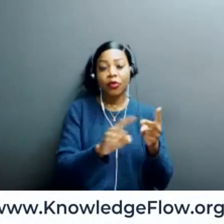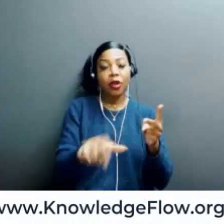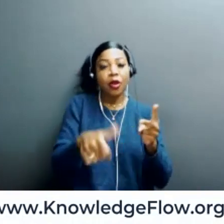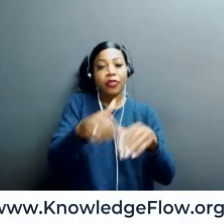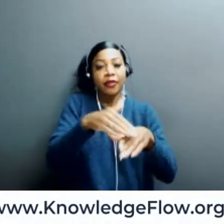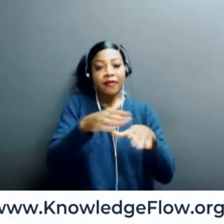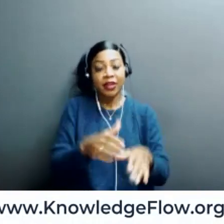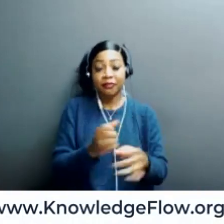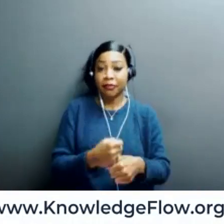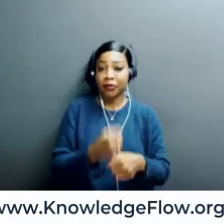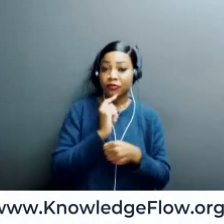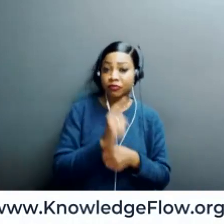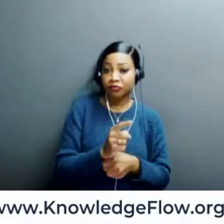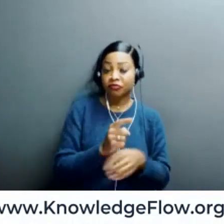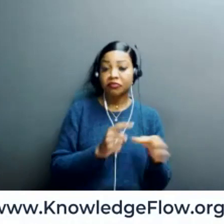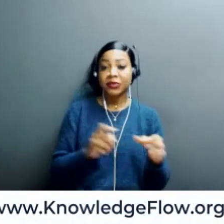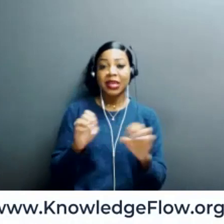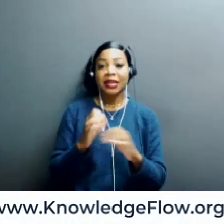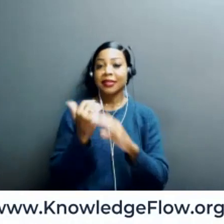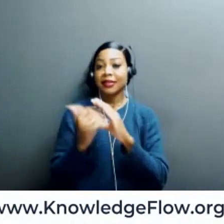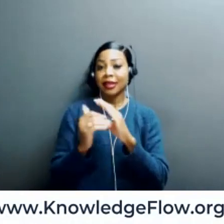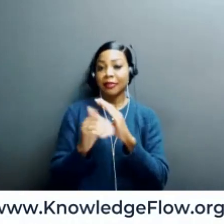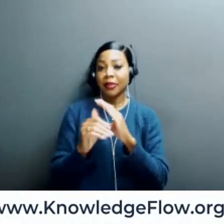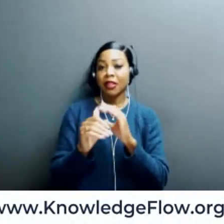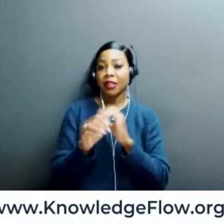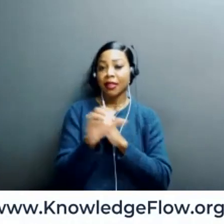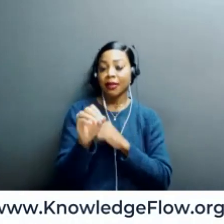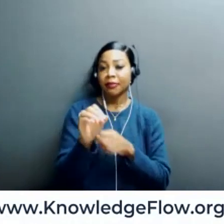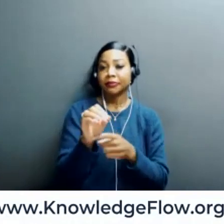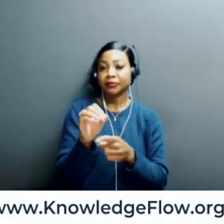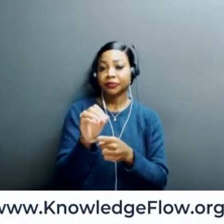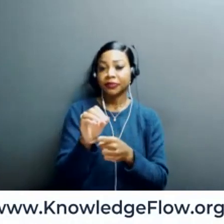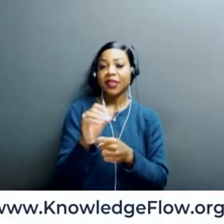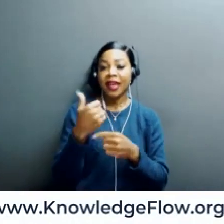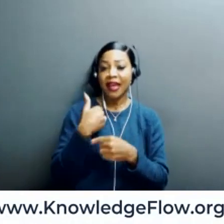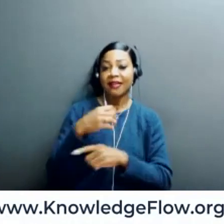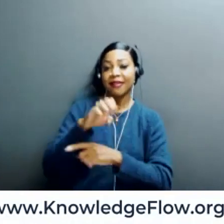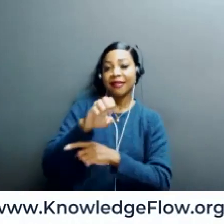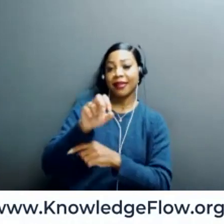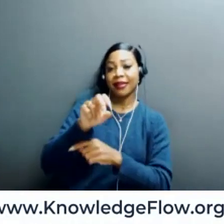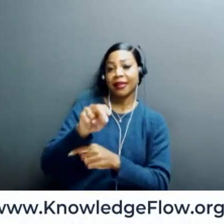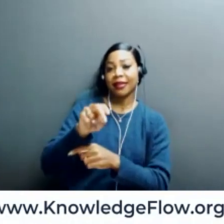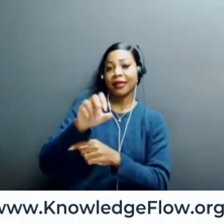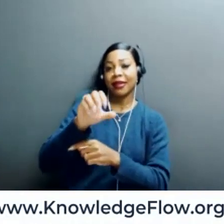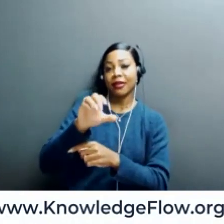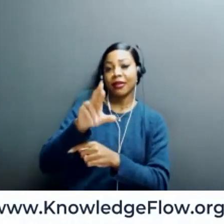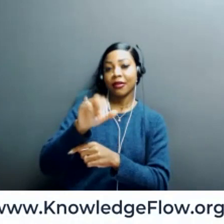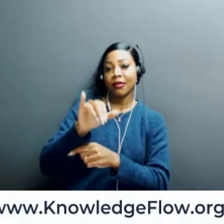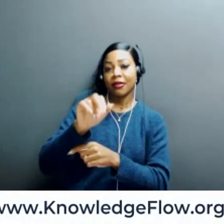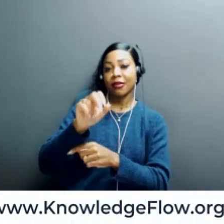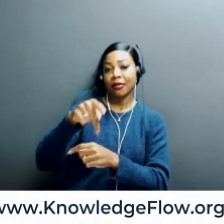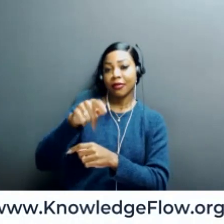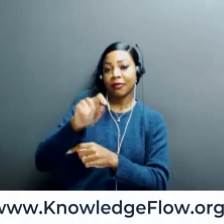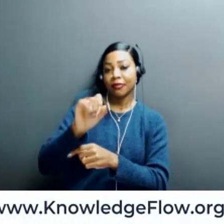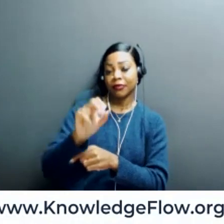your email service provider they're they're enabling end-to-end encryption that way the document doesn't have to be